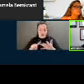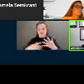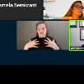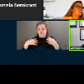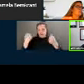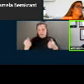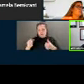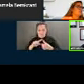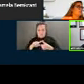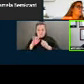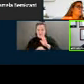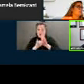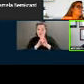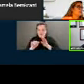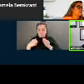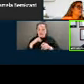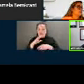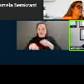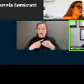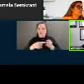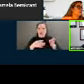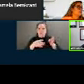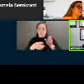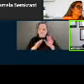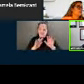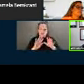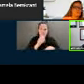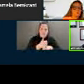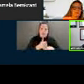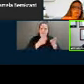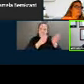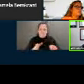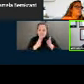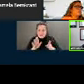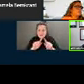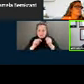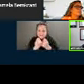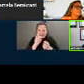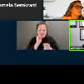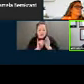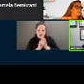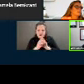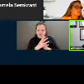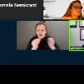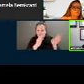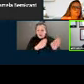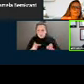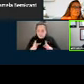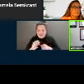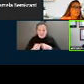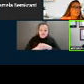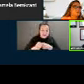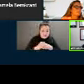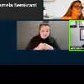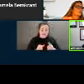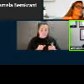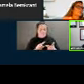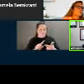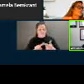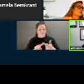Under identify, we talk about establishing a planning team, identifying and understanding potential risks and creating plans.